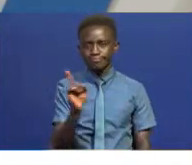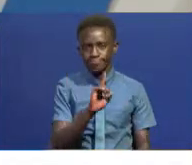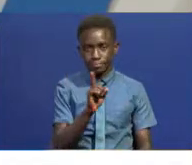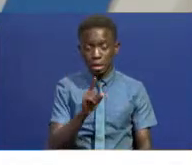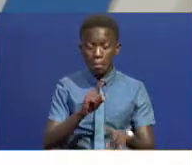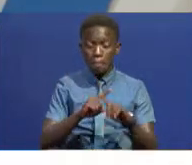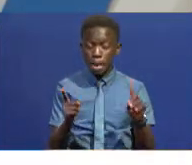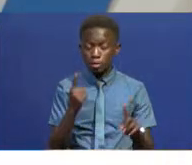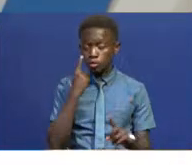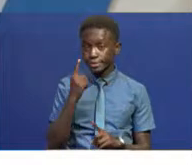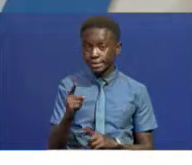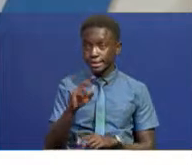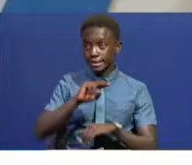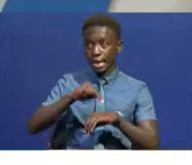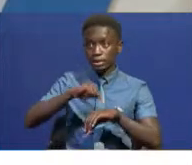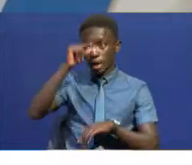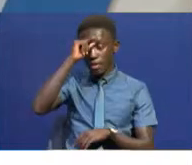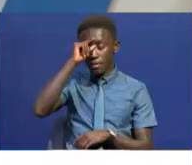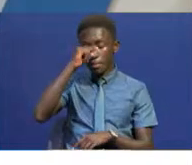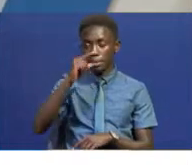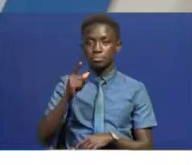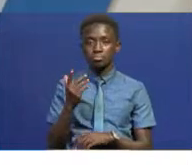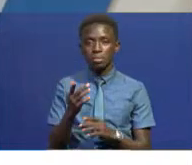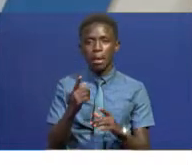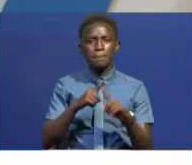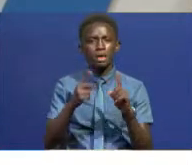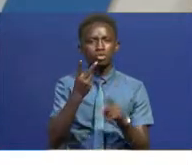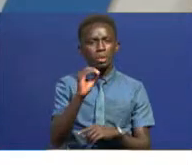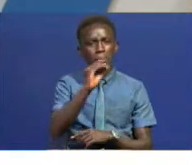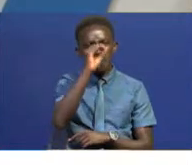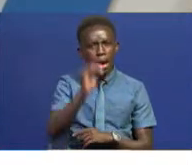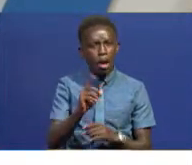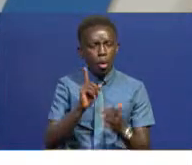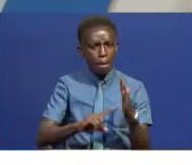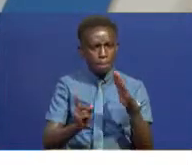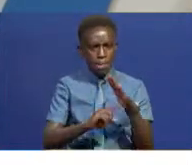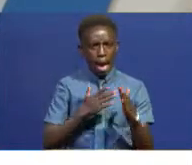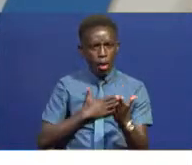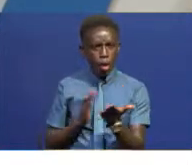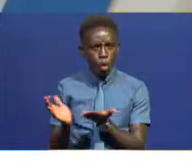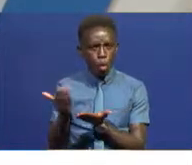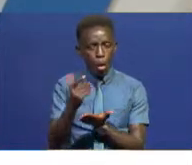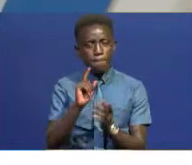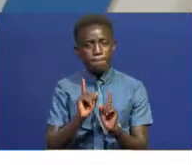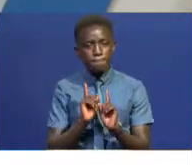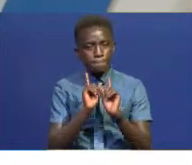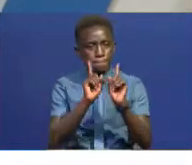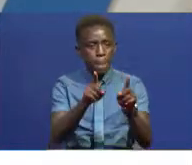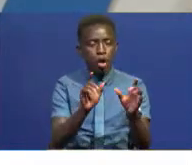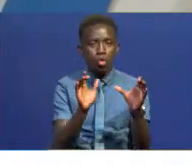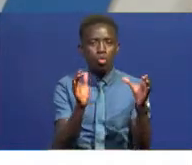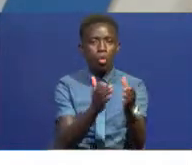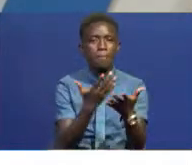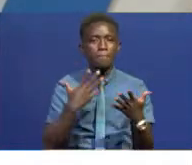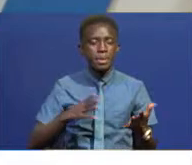but 20% of what is collected by our ministry goes back to the community through the county government. So